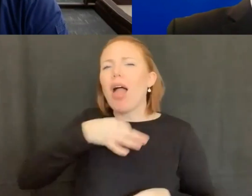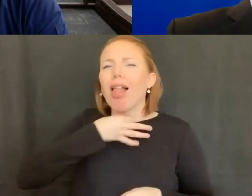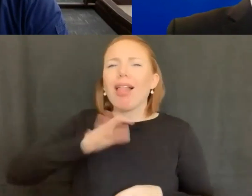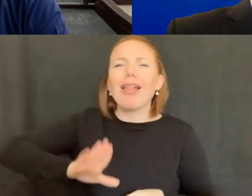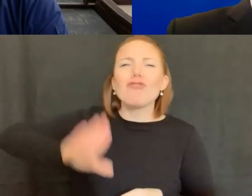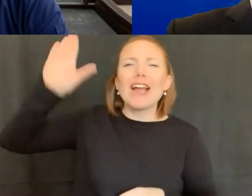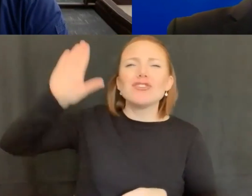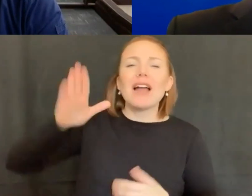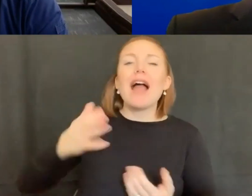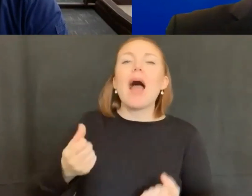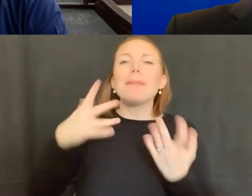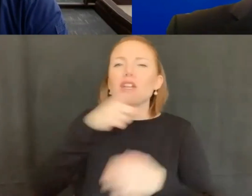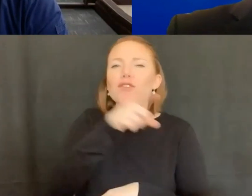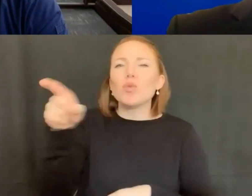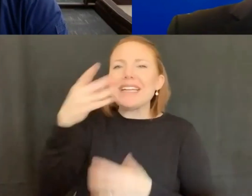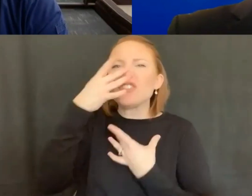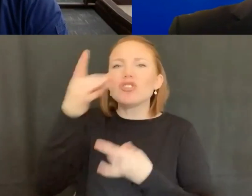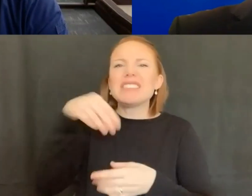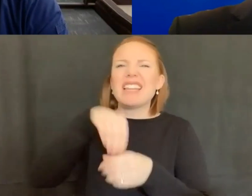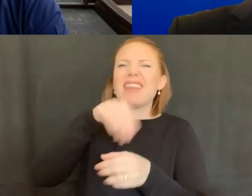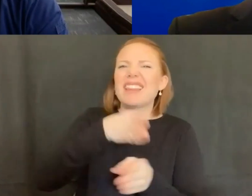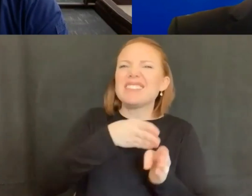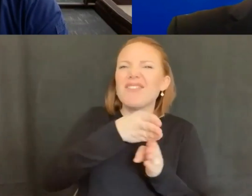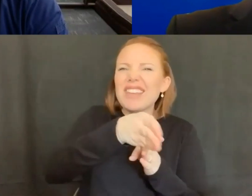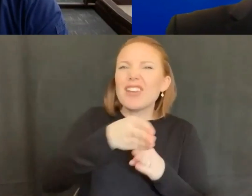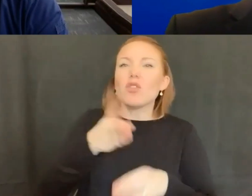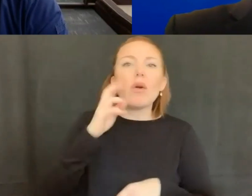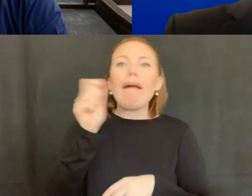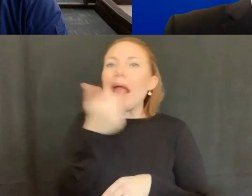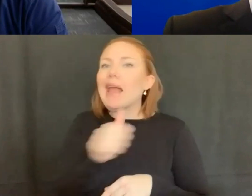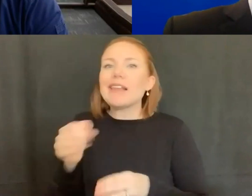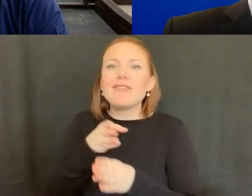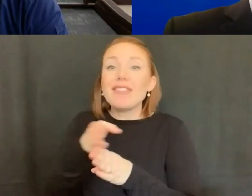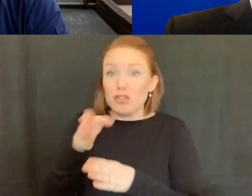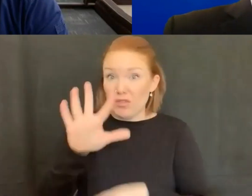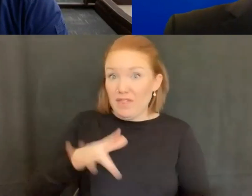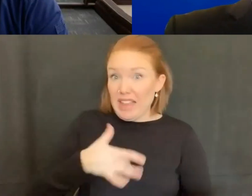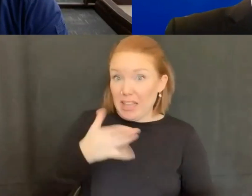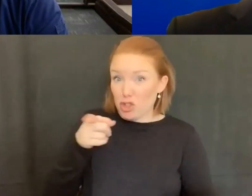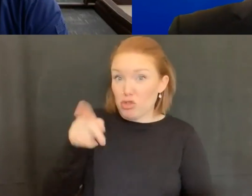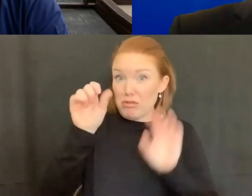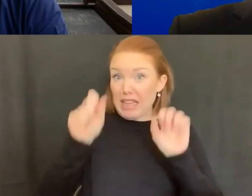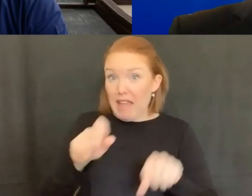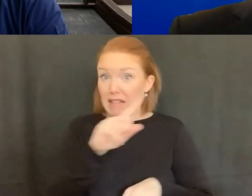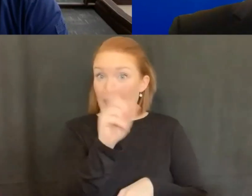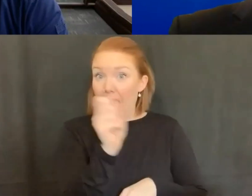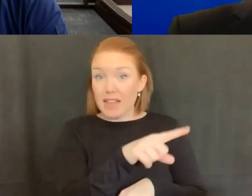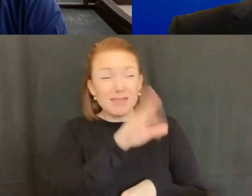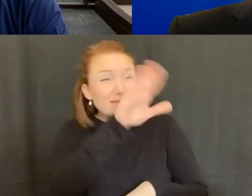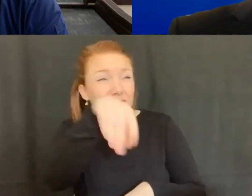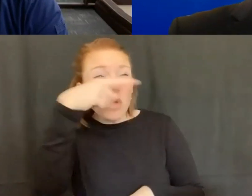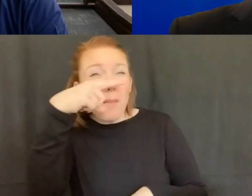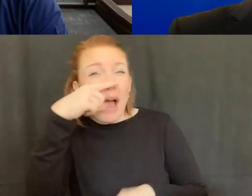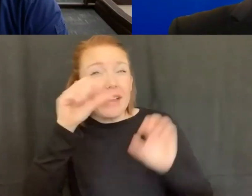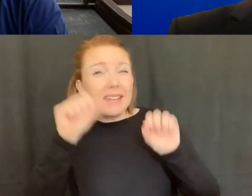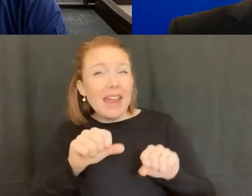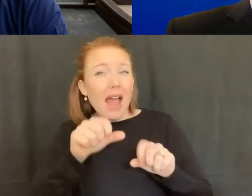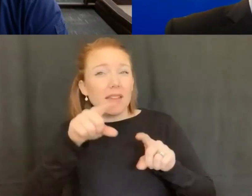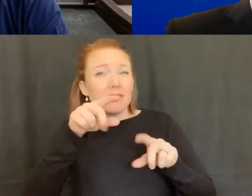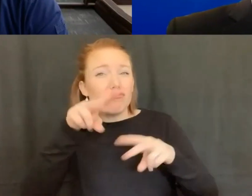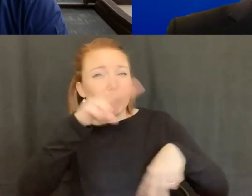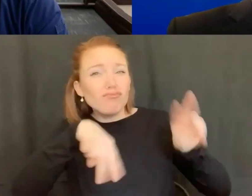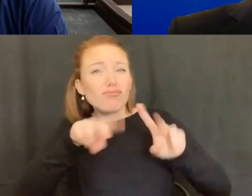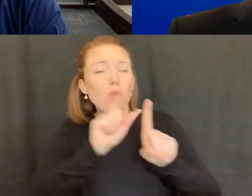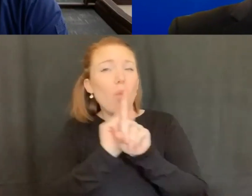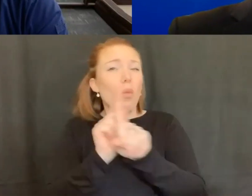who are interested in this field, or really any field, would feel like they have the confidence to say, can I come back by and shadow? Let's see some hands up if